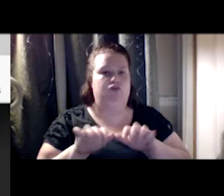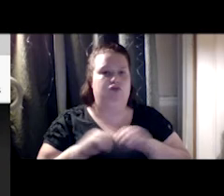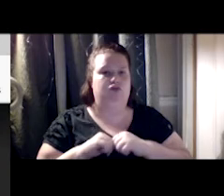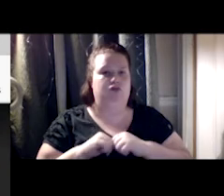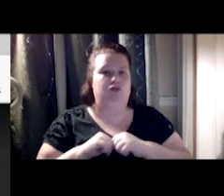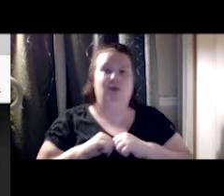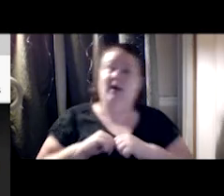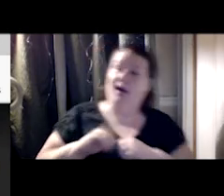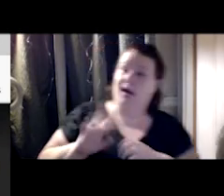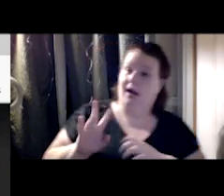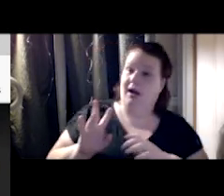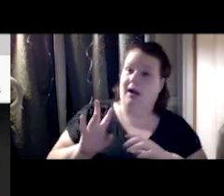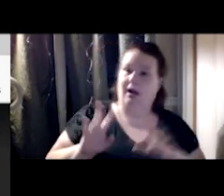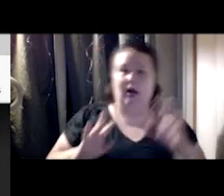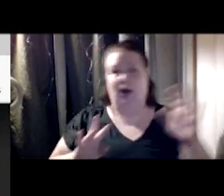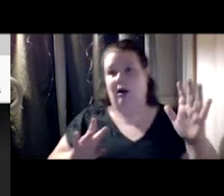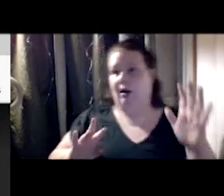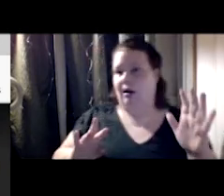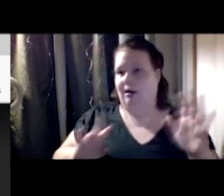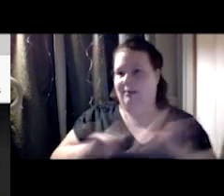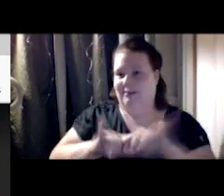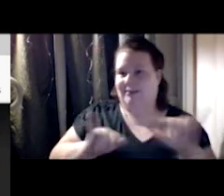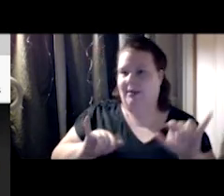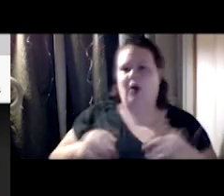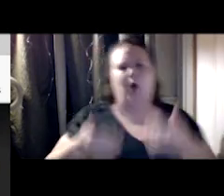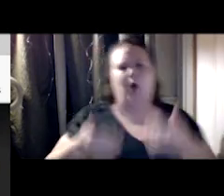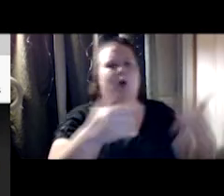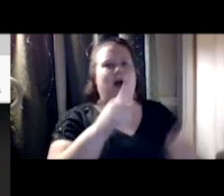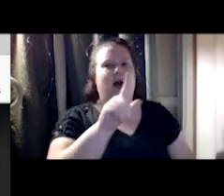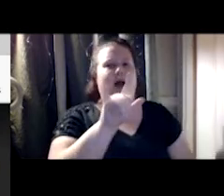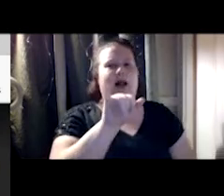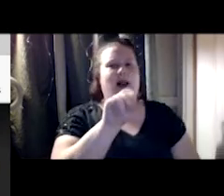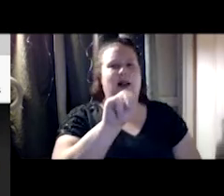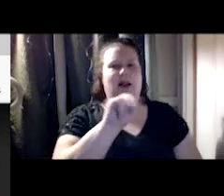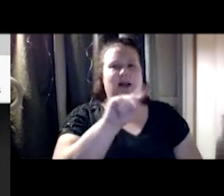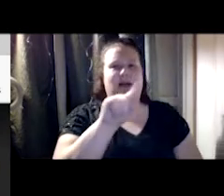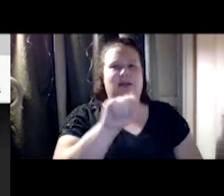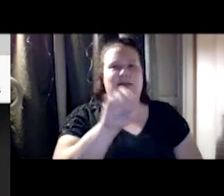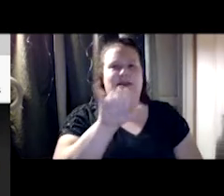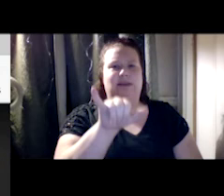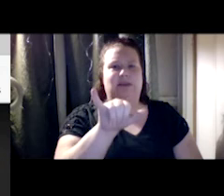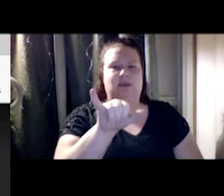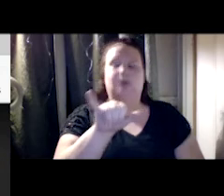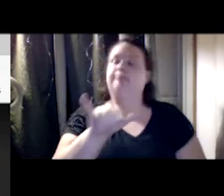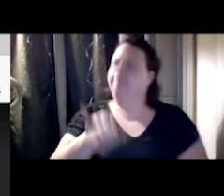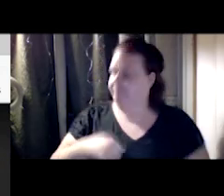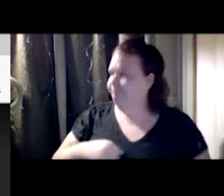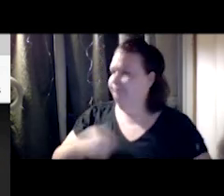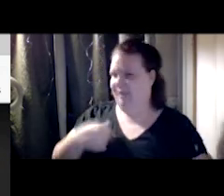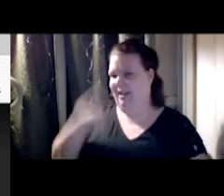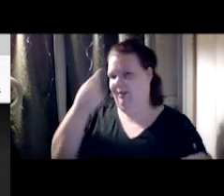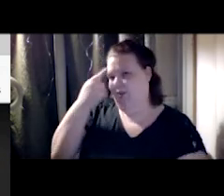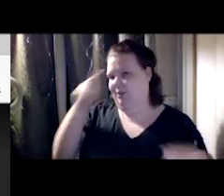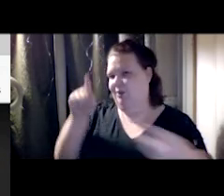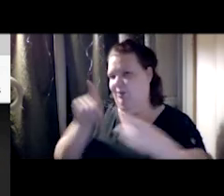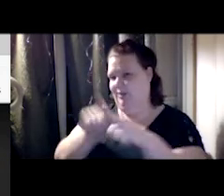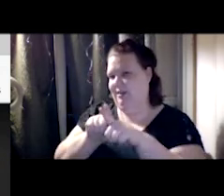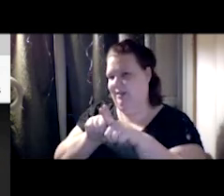So go ahead, Lindsay. Oh, thank you for that. I was just going to agree with Gwen, and I think